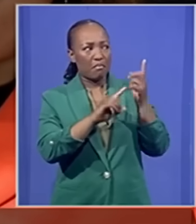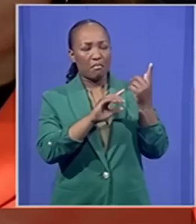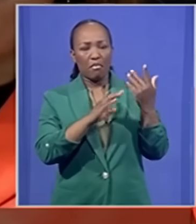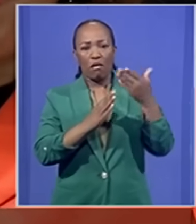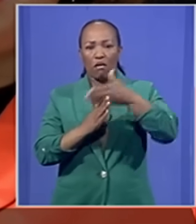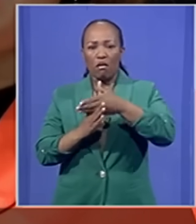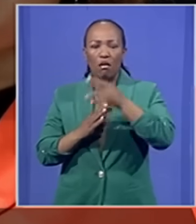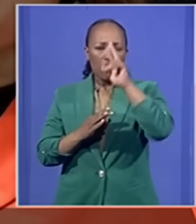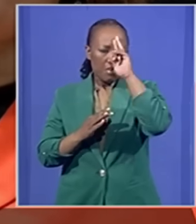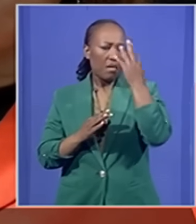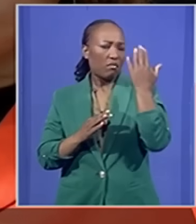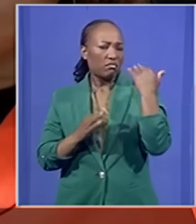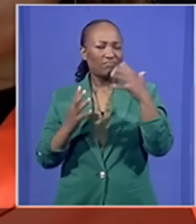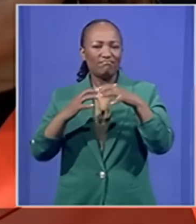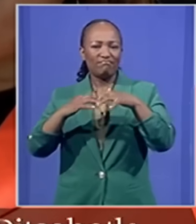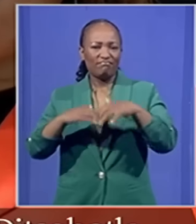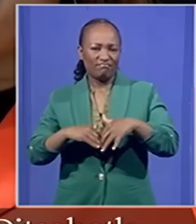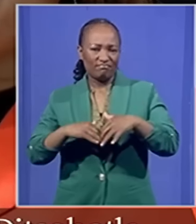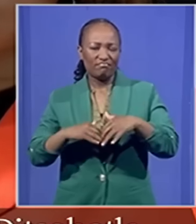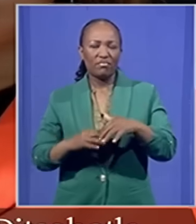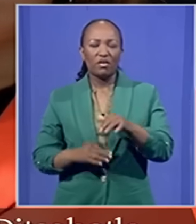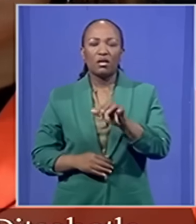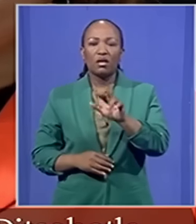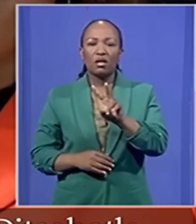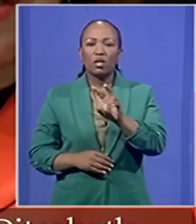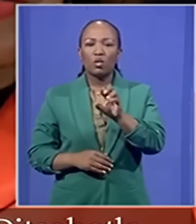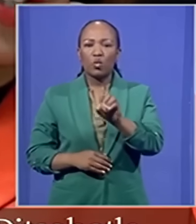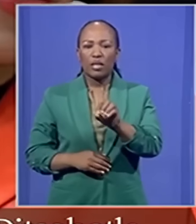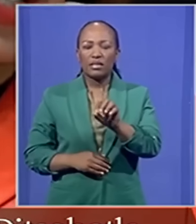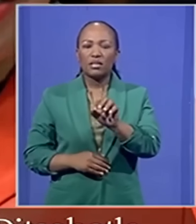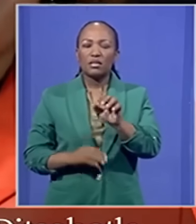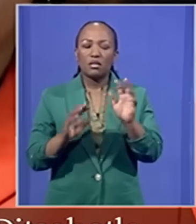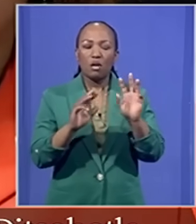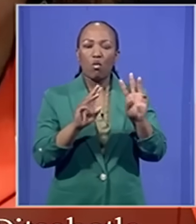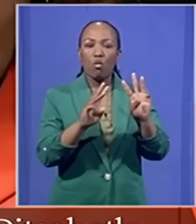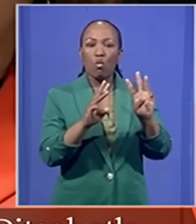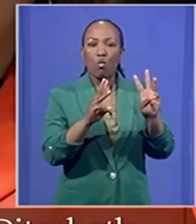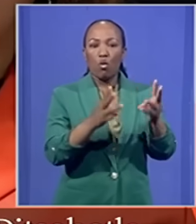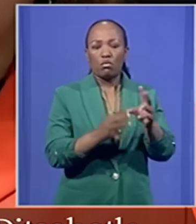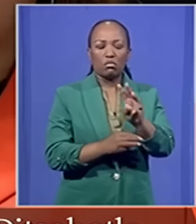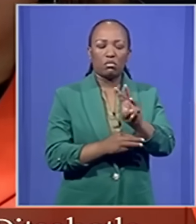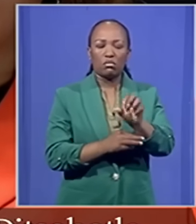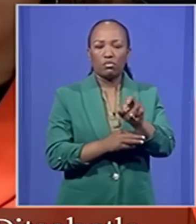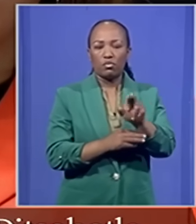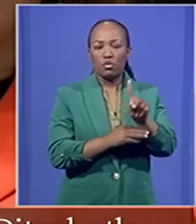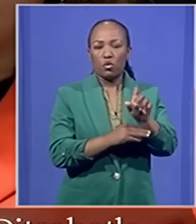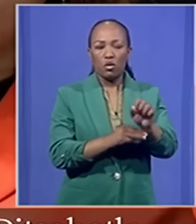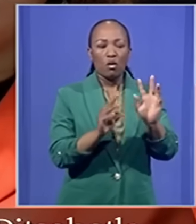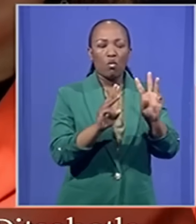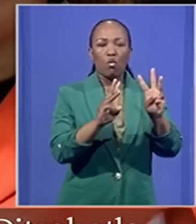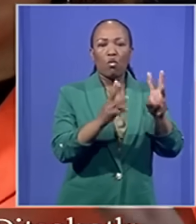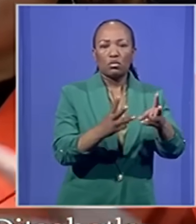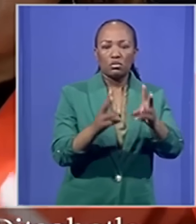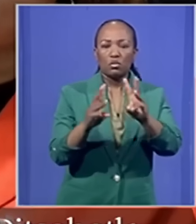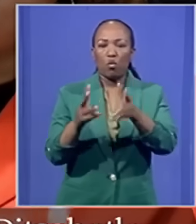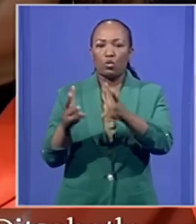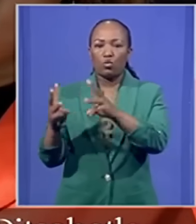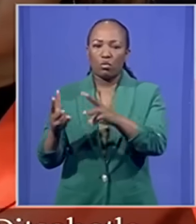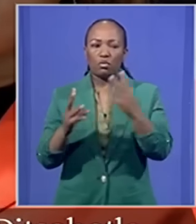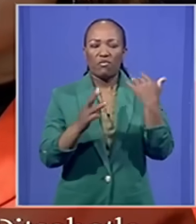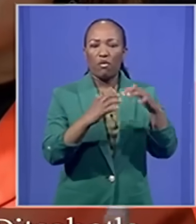we deployed here. 20 wards. It was not very easy task to go and campaign. But now, if they found